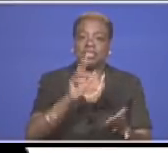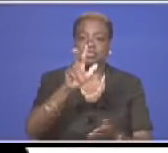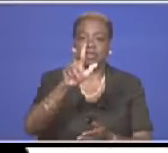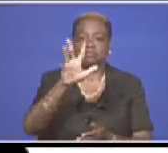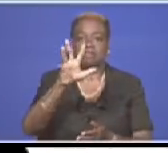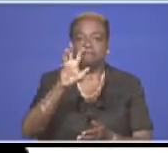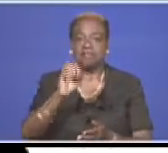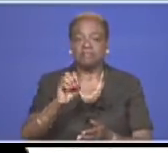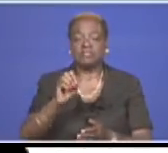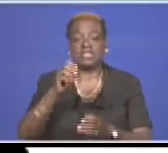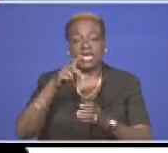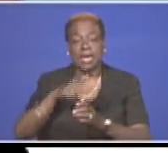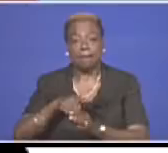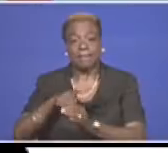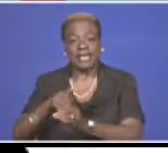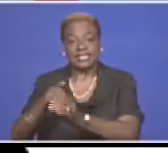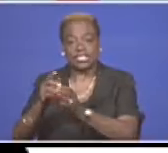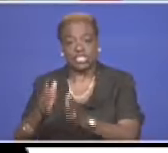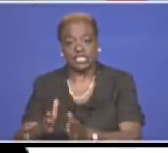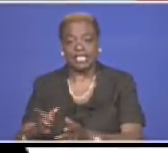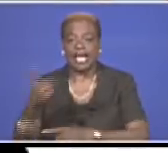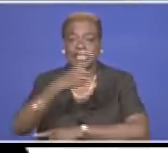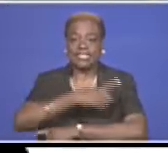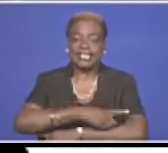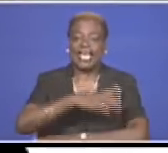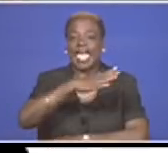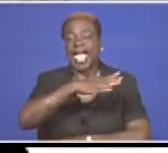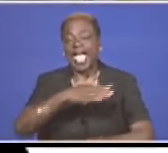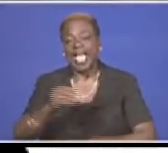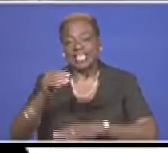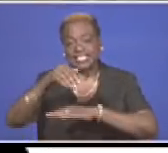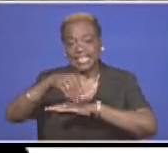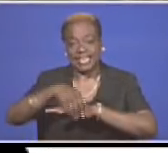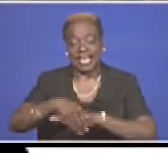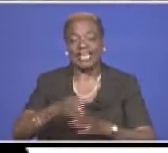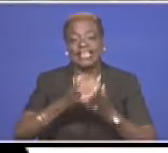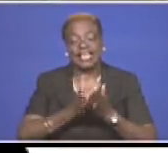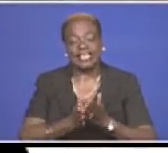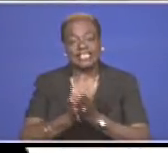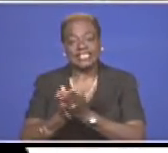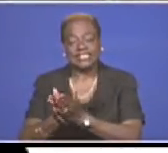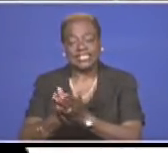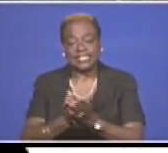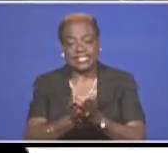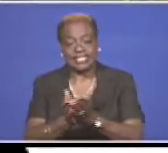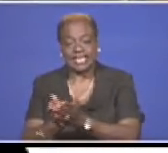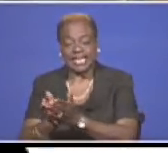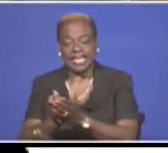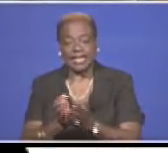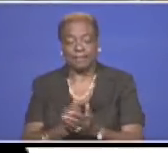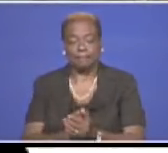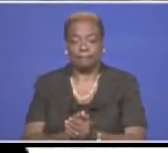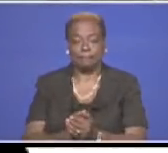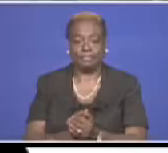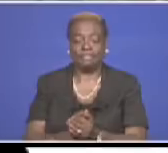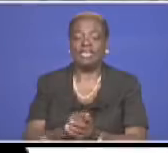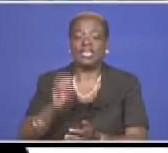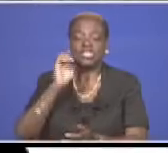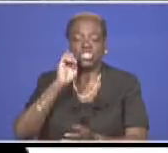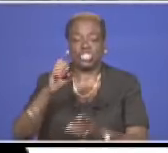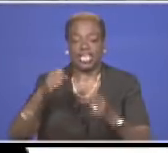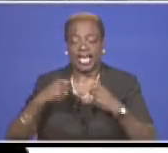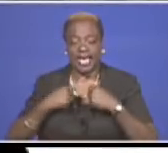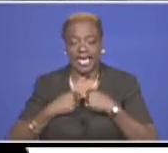Day and night cruises are available and also features a mutiny skit. She's 140 feet long. She